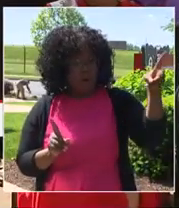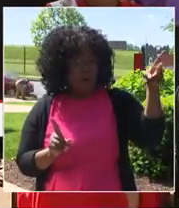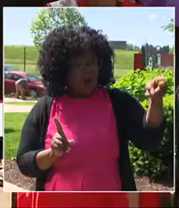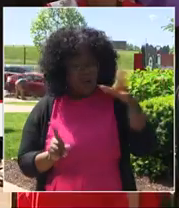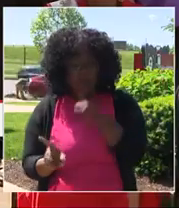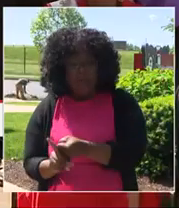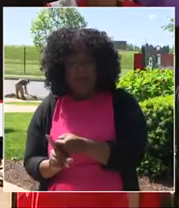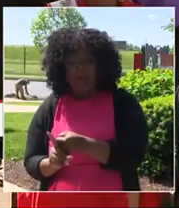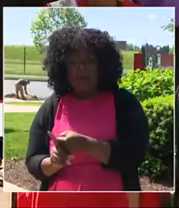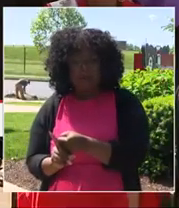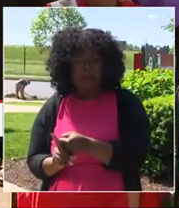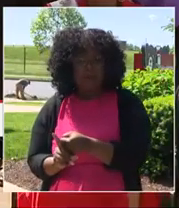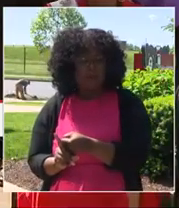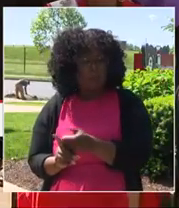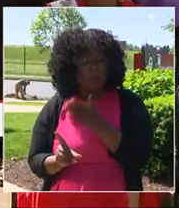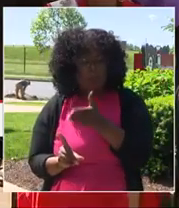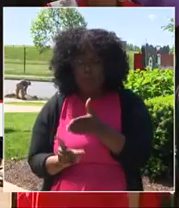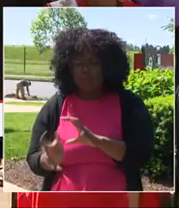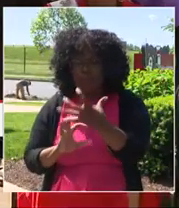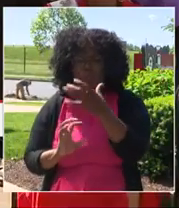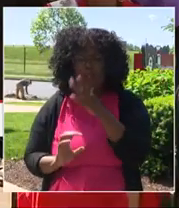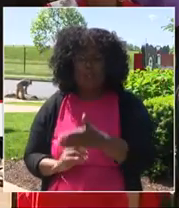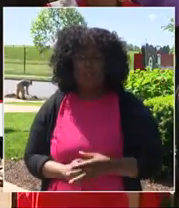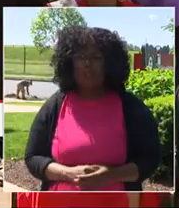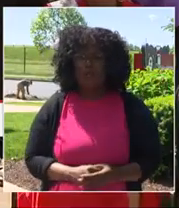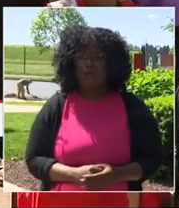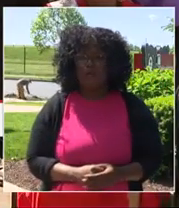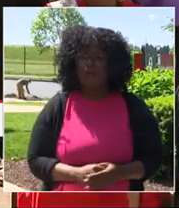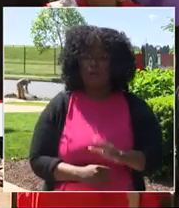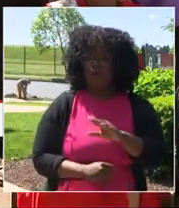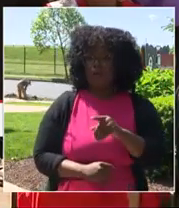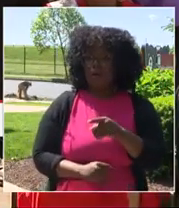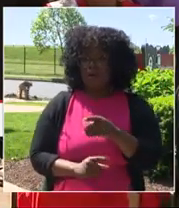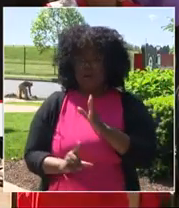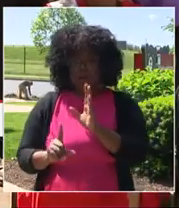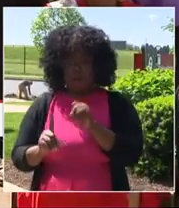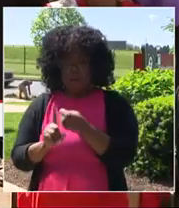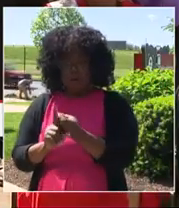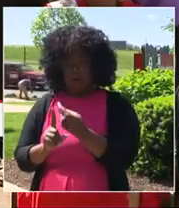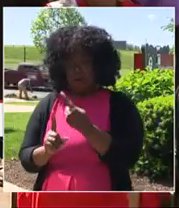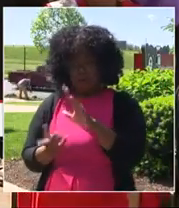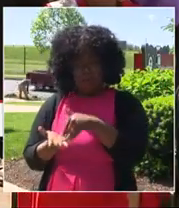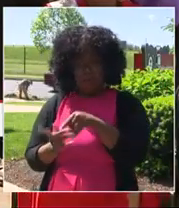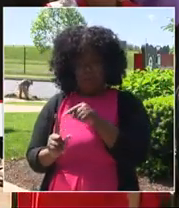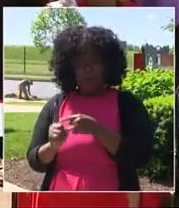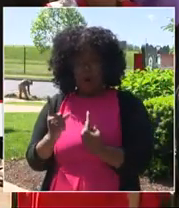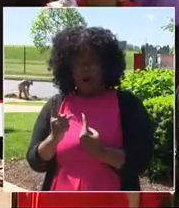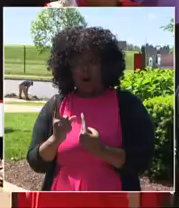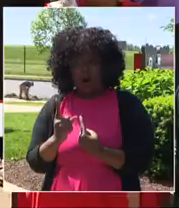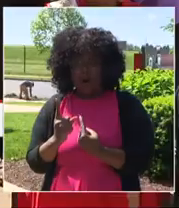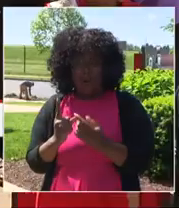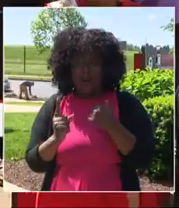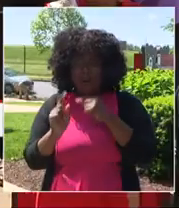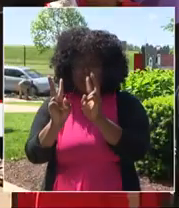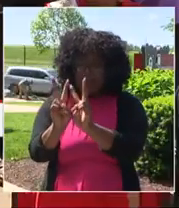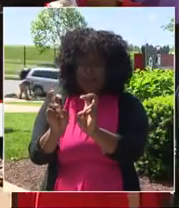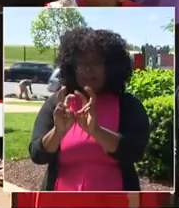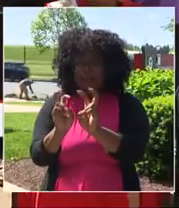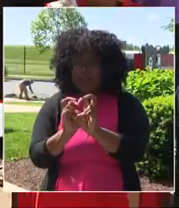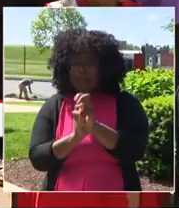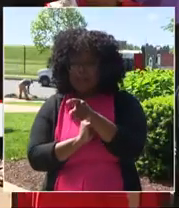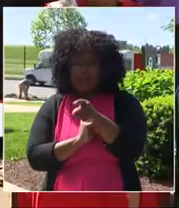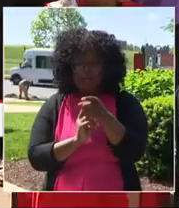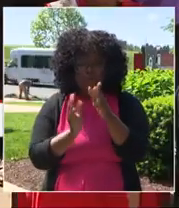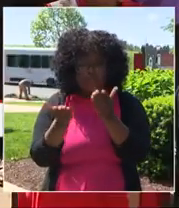I can also tell you that it just doesn't stop there. We would have to look at other critical services, and everyone would be impacted